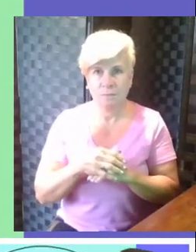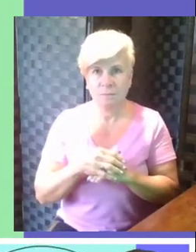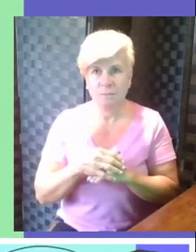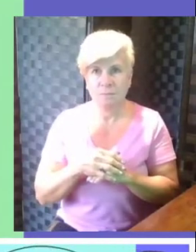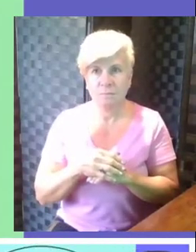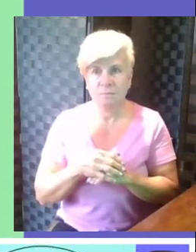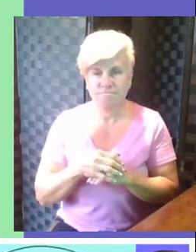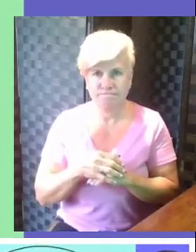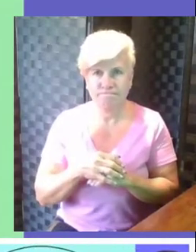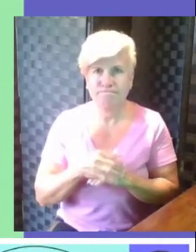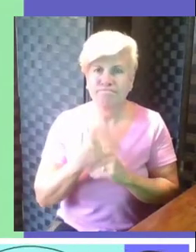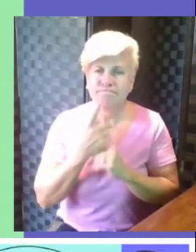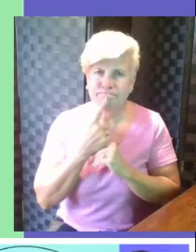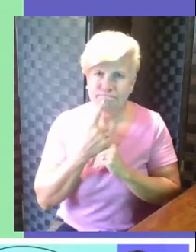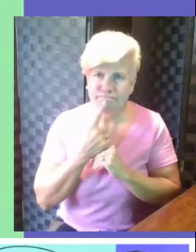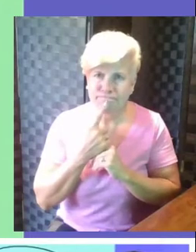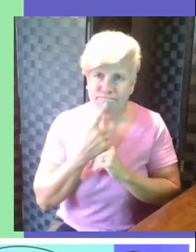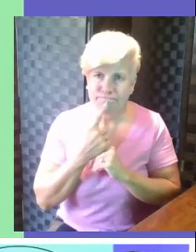4.